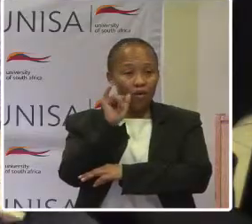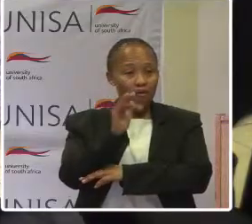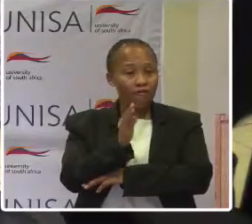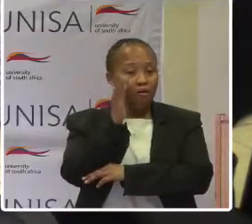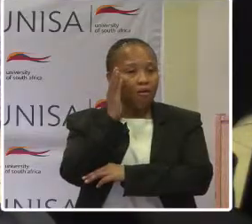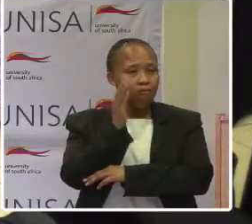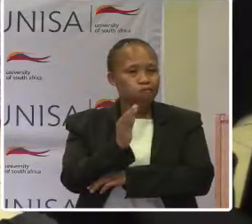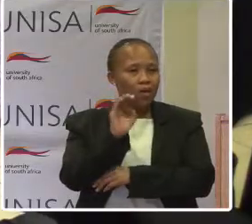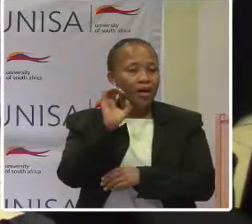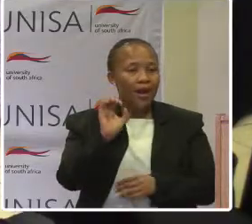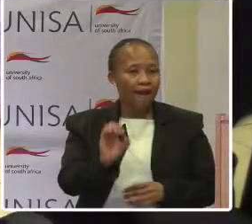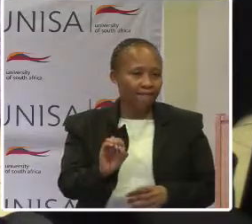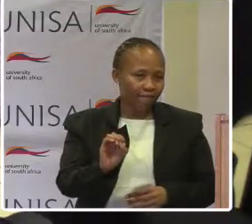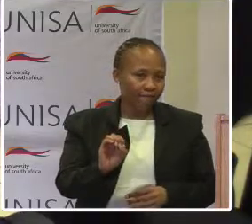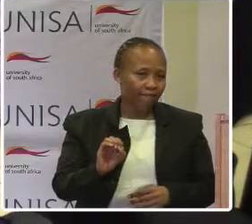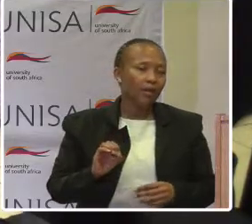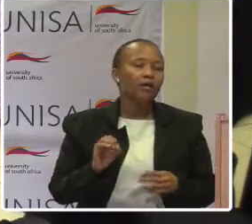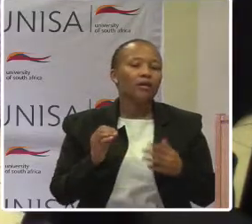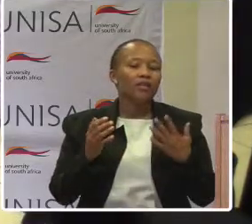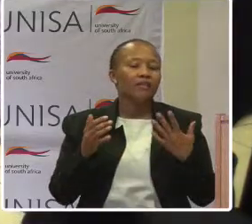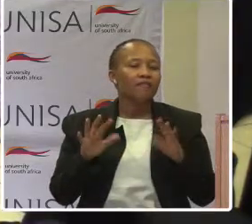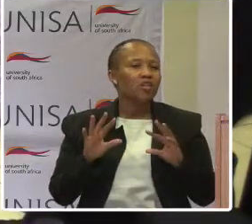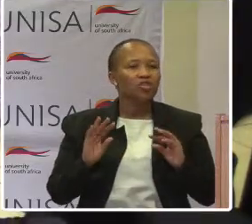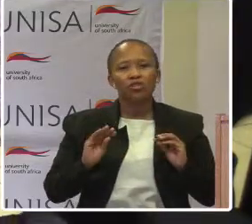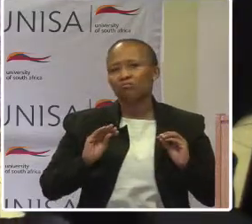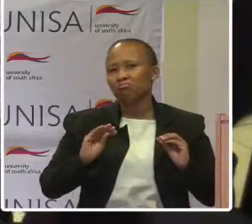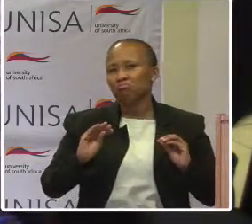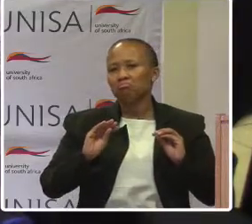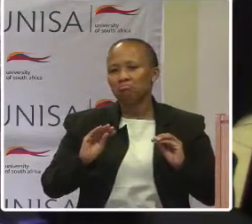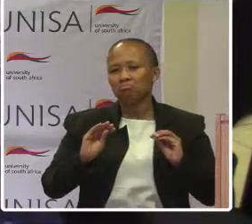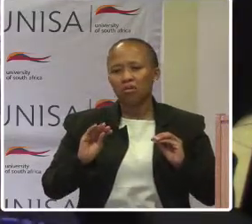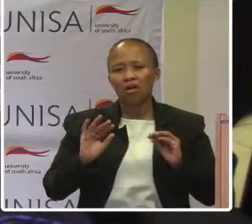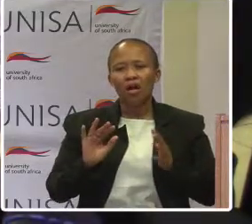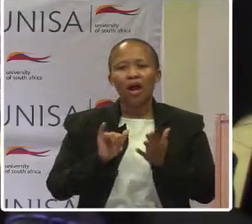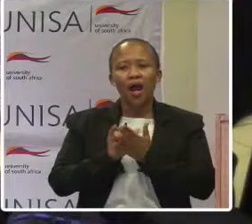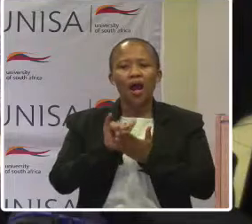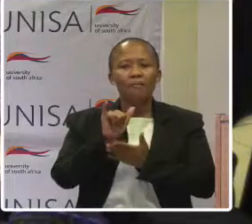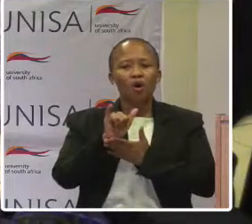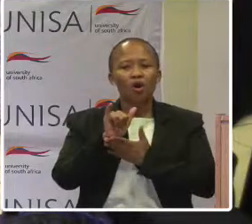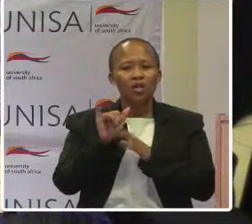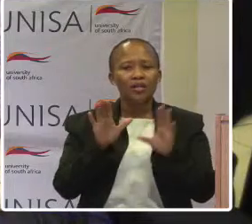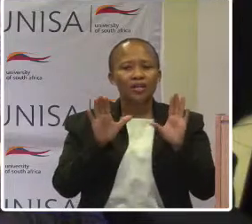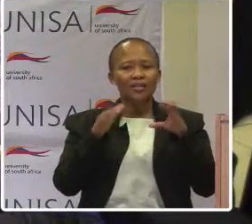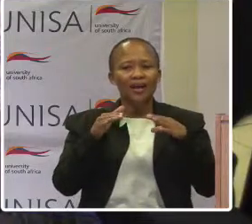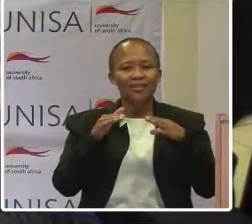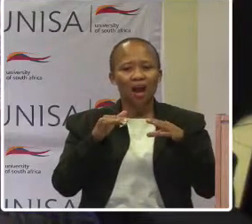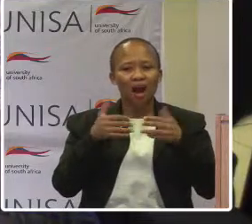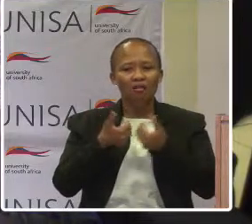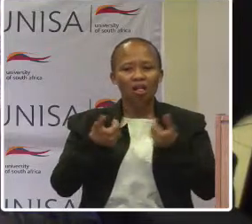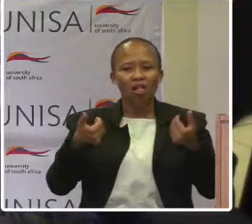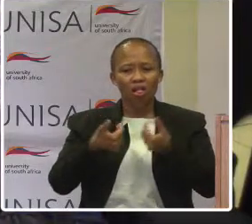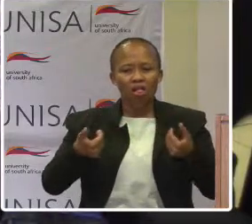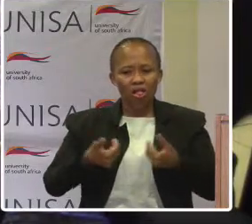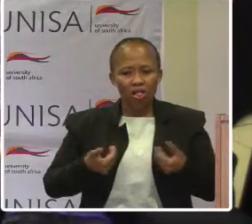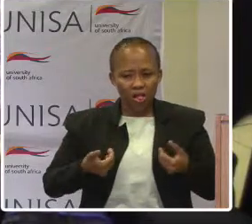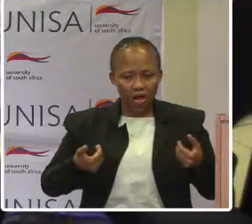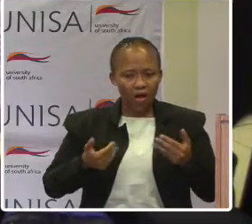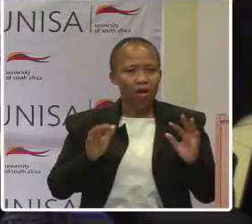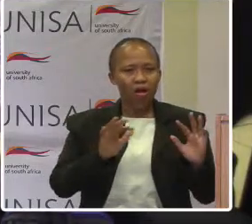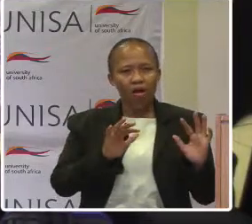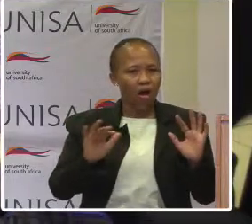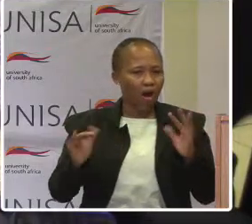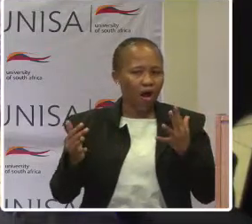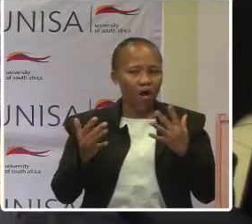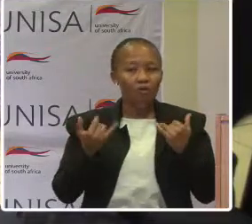aviation sector in Africa, how fragmented it is, how it's actually dominated by overseas